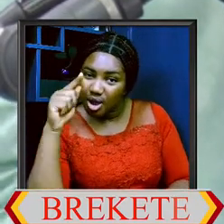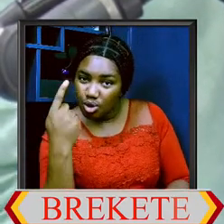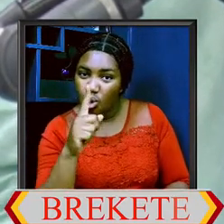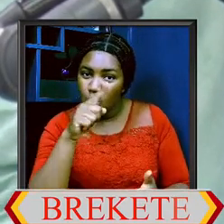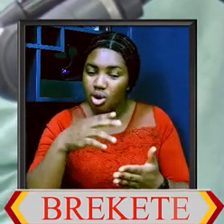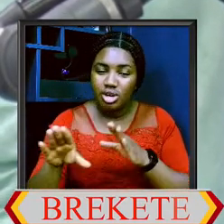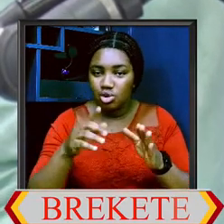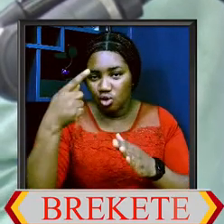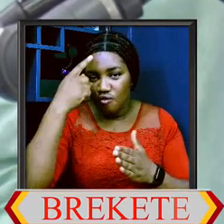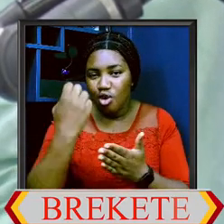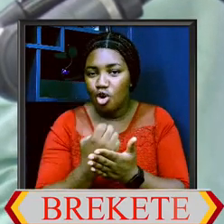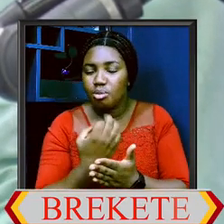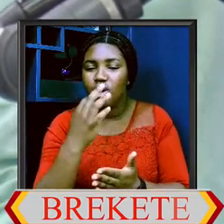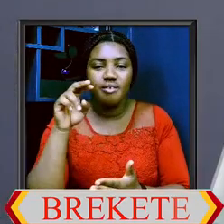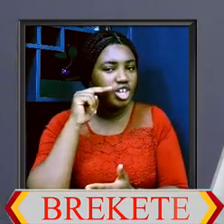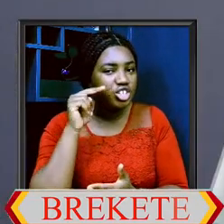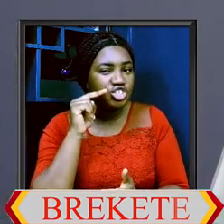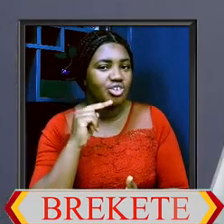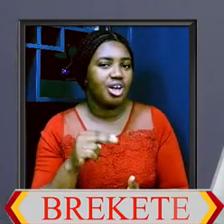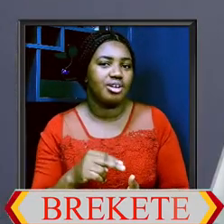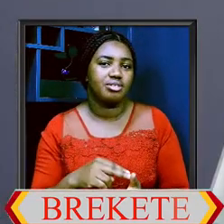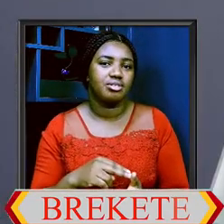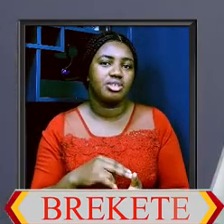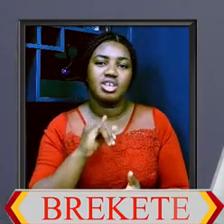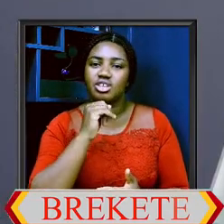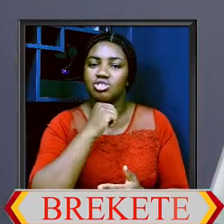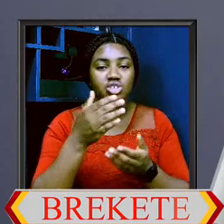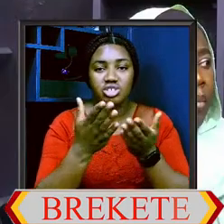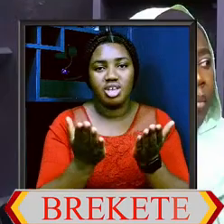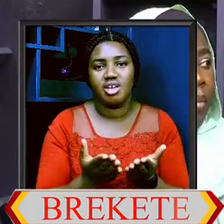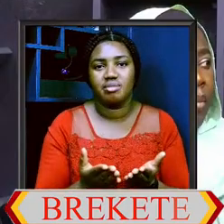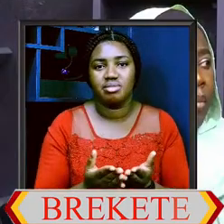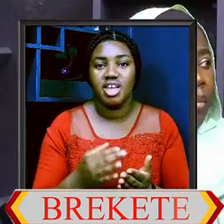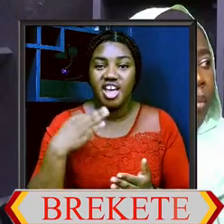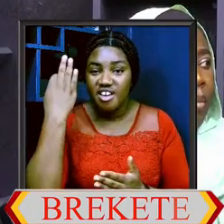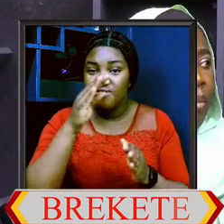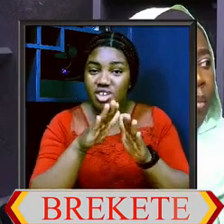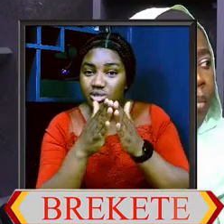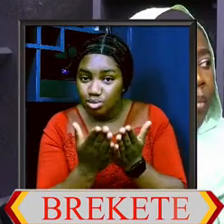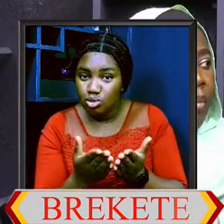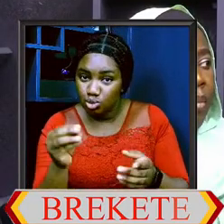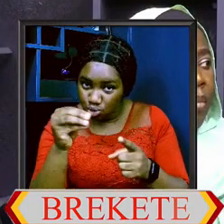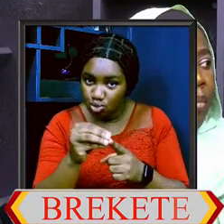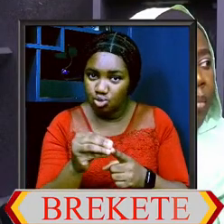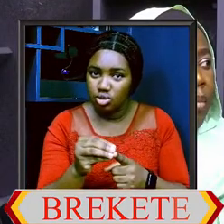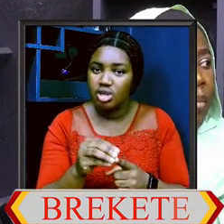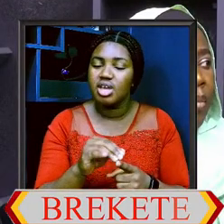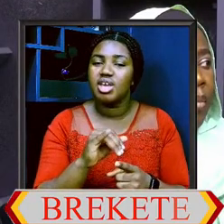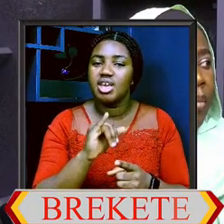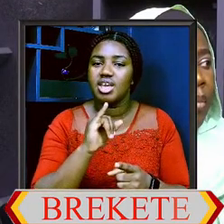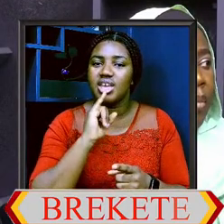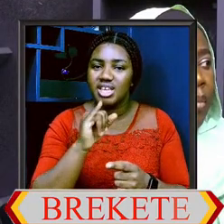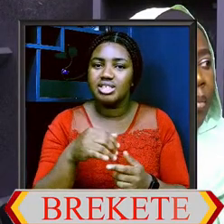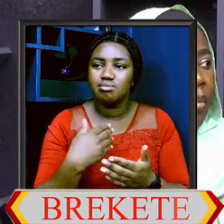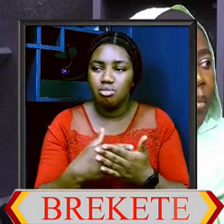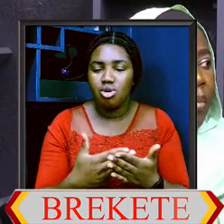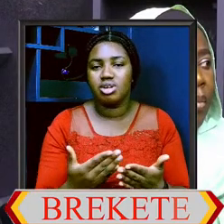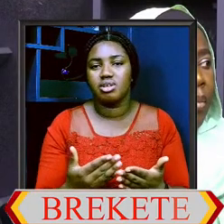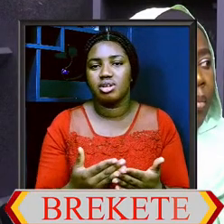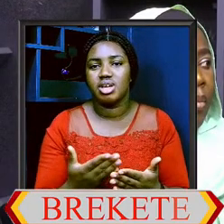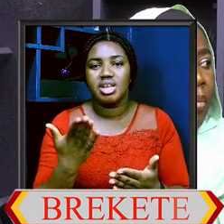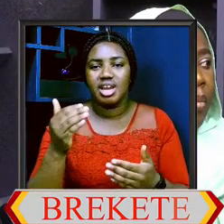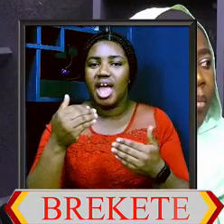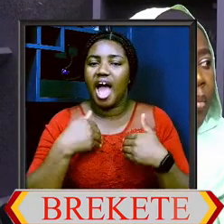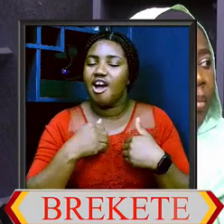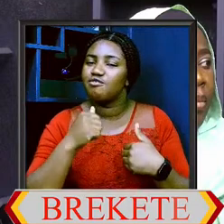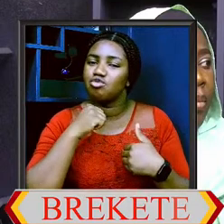economy of Nigeria by not be here Facebook they don't monetize Facebook for Ghana but they